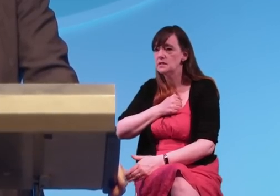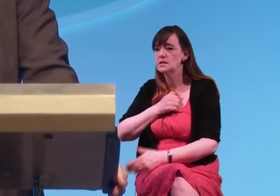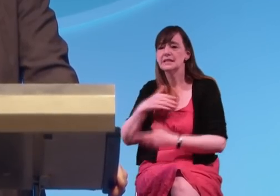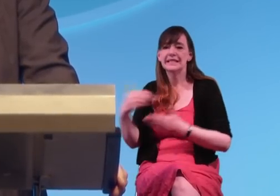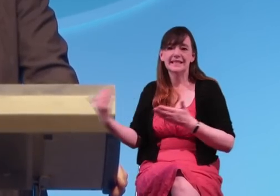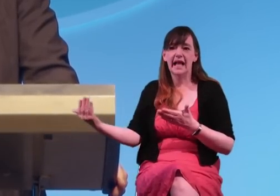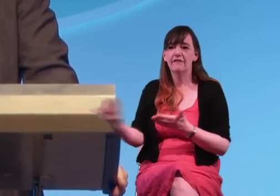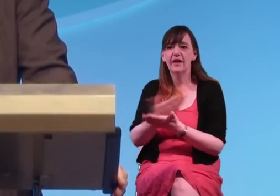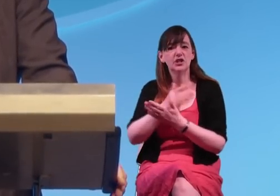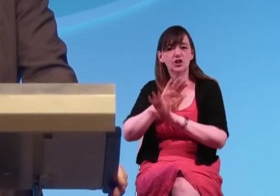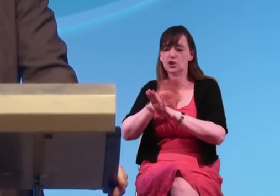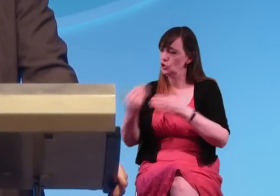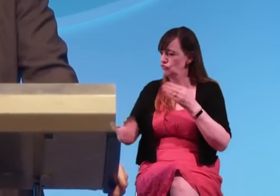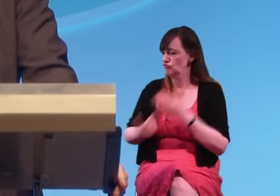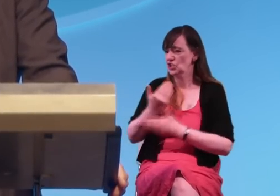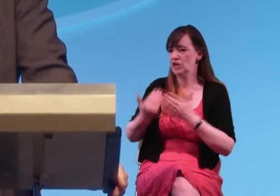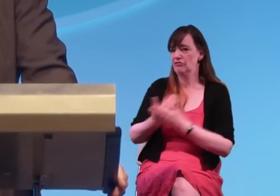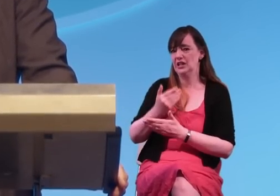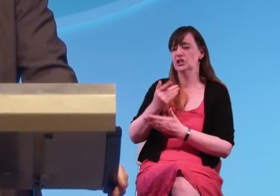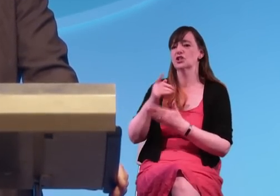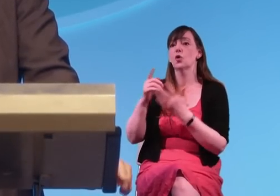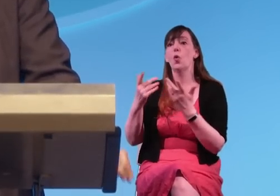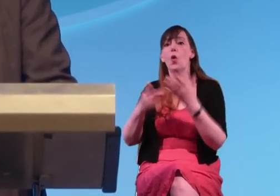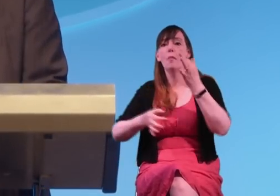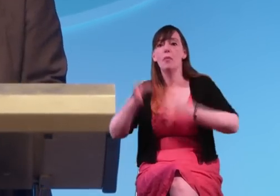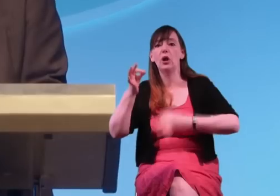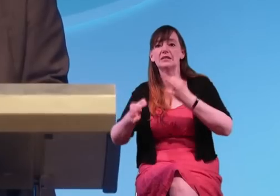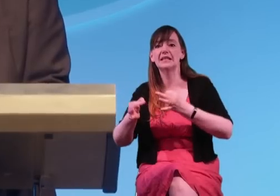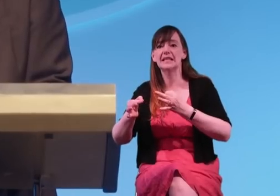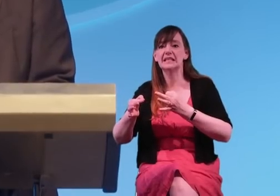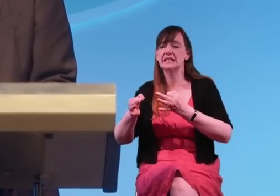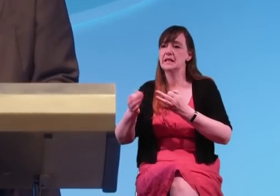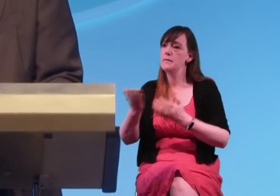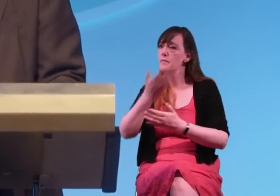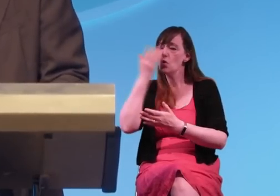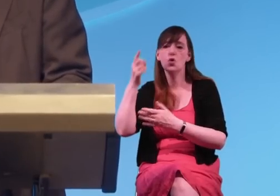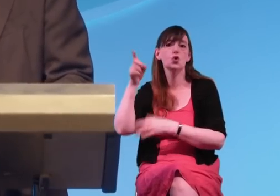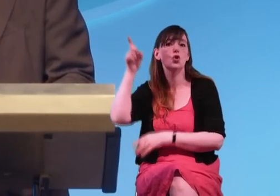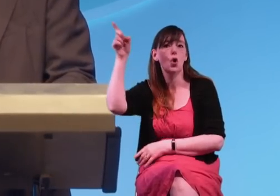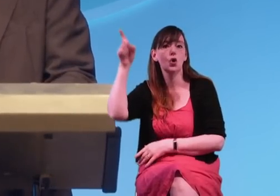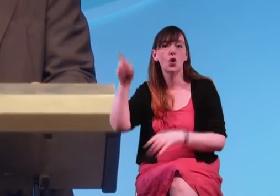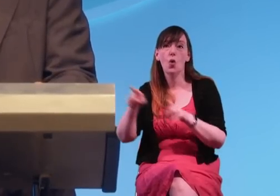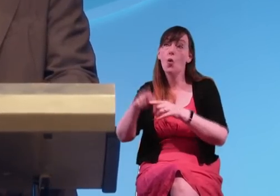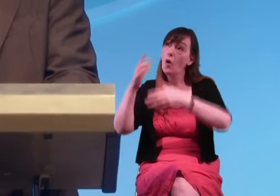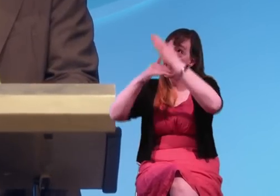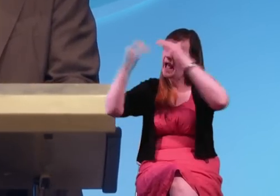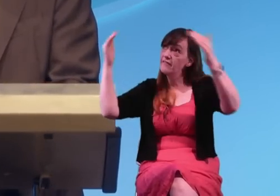regeneration, politics without God, and heaven without hell."